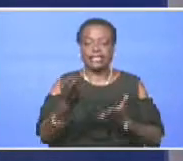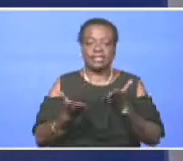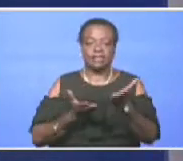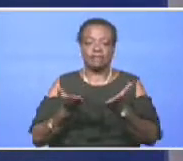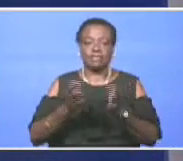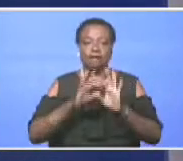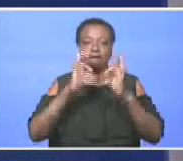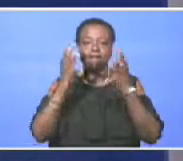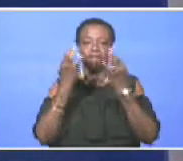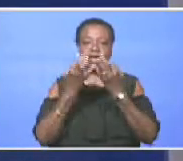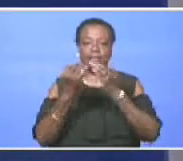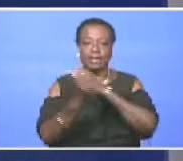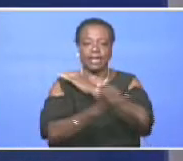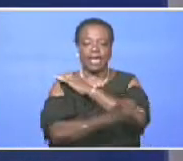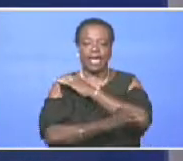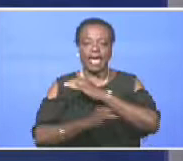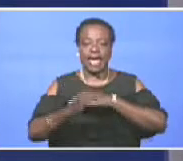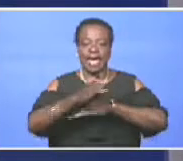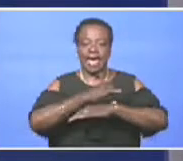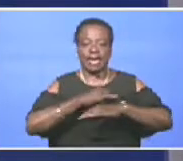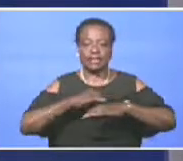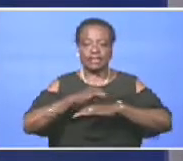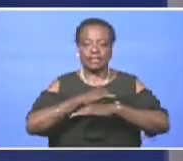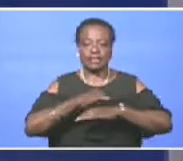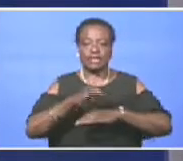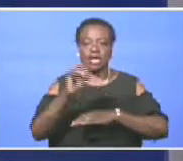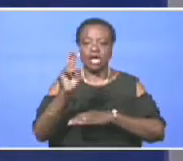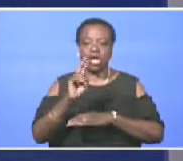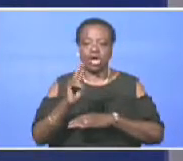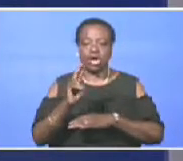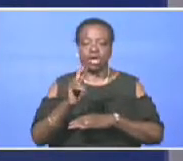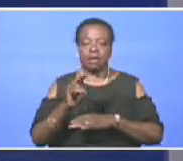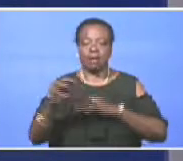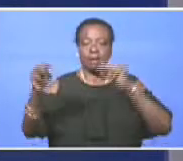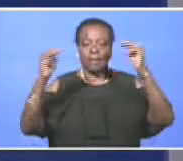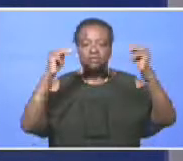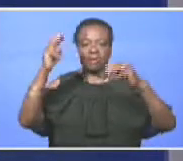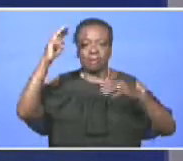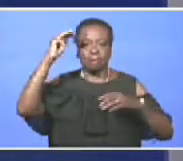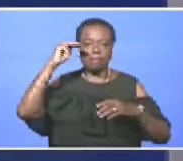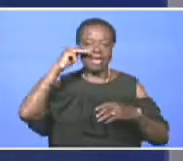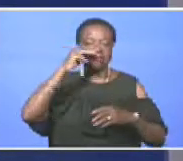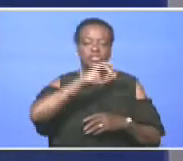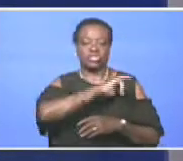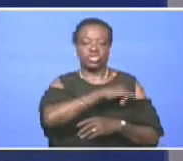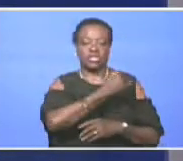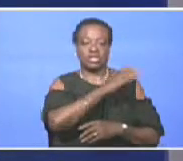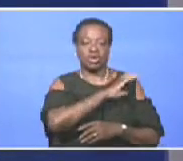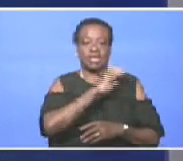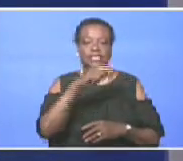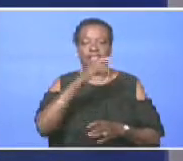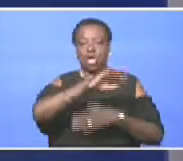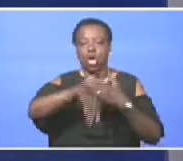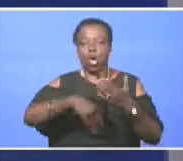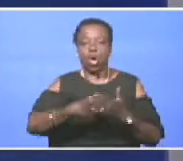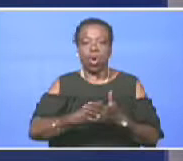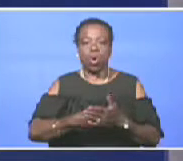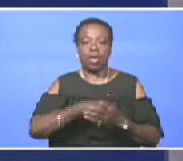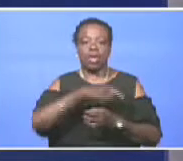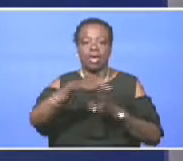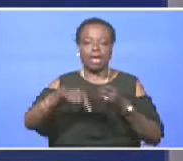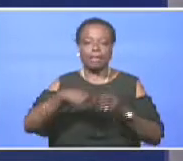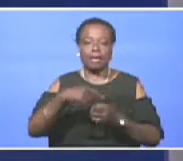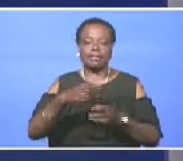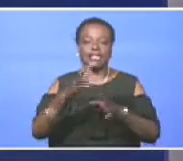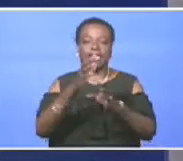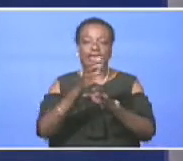family island through pop-up offices. URCA's Consumer Relations Manager, Mavis Johnson-Colley, says it's all about getting out of the four walls at